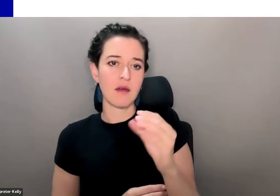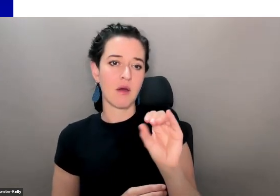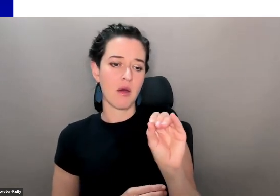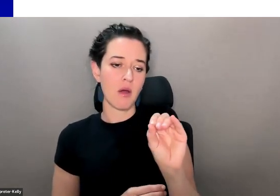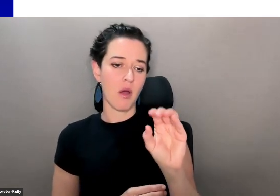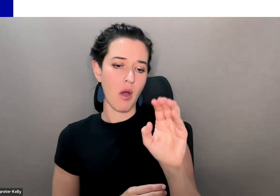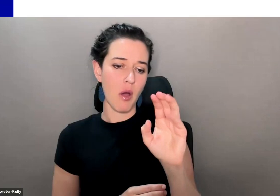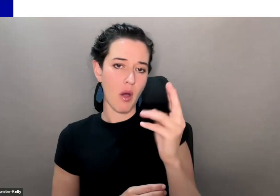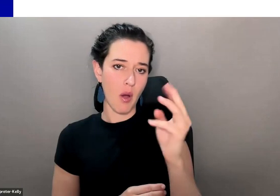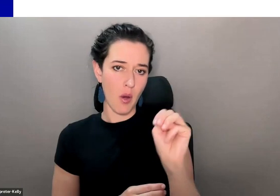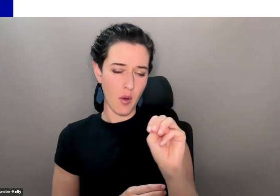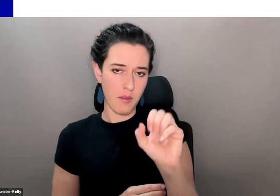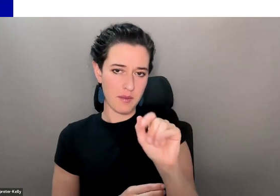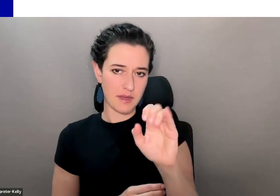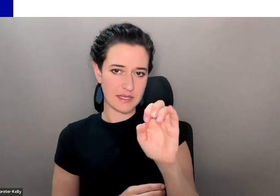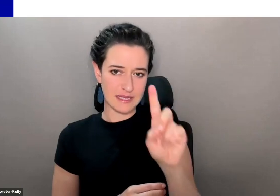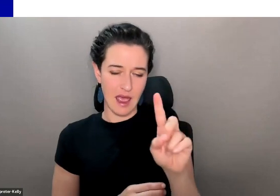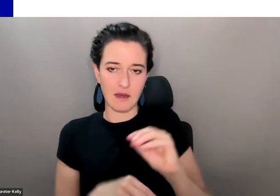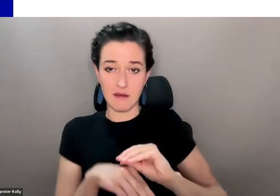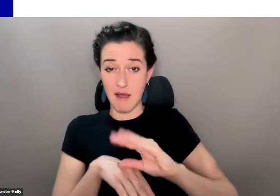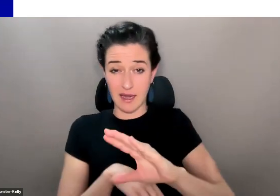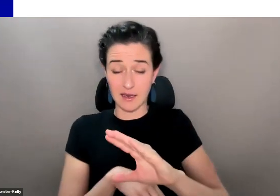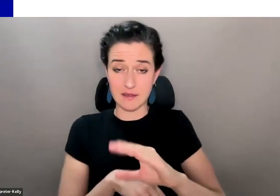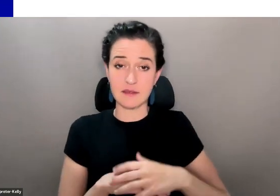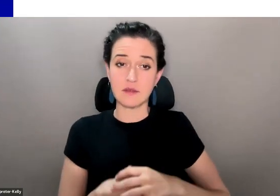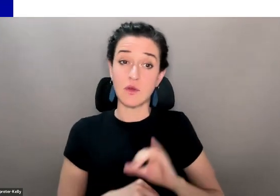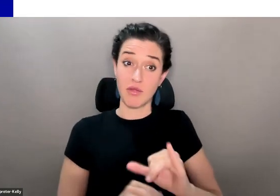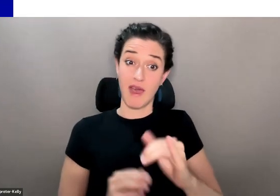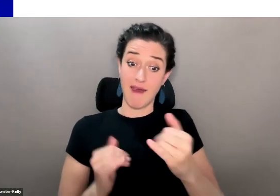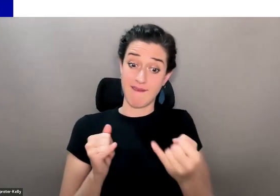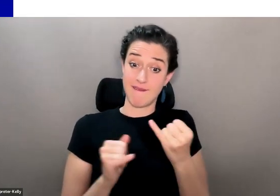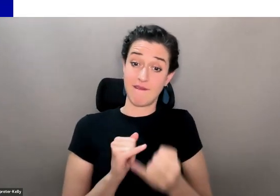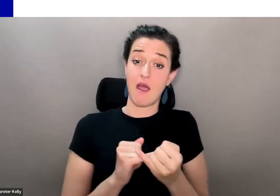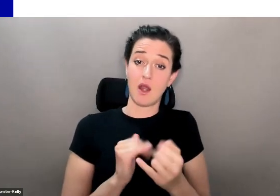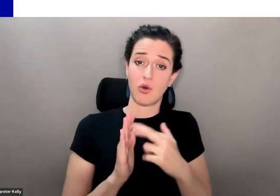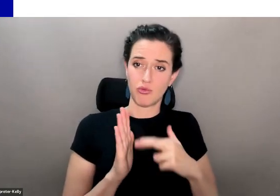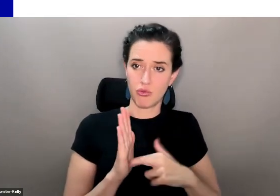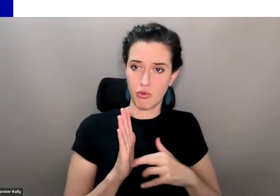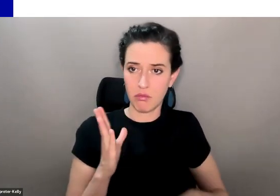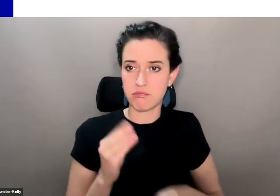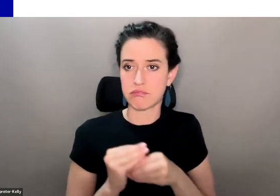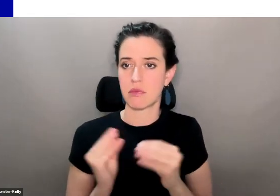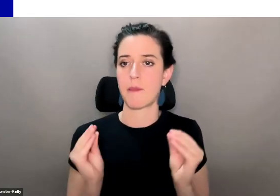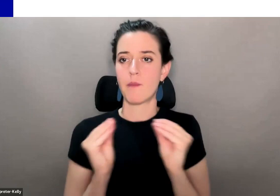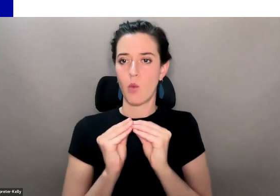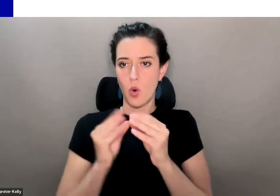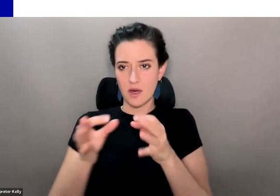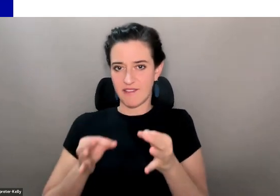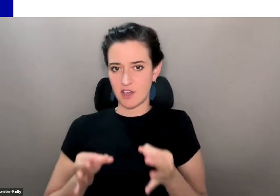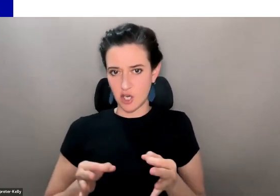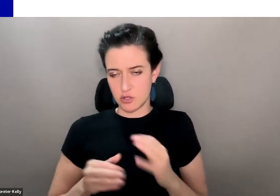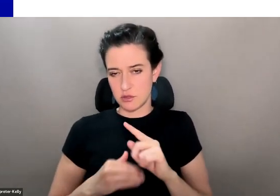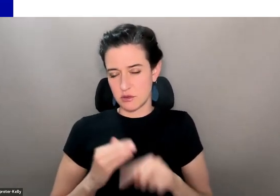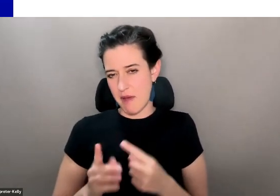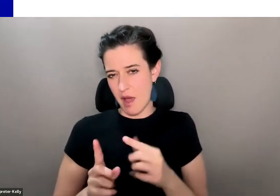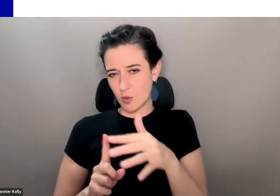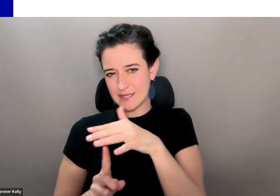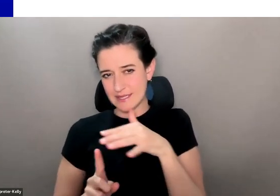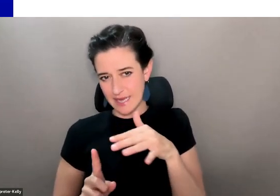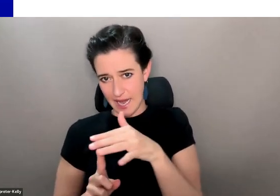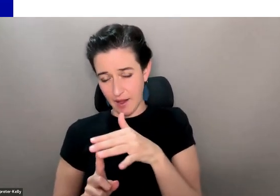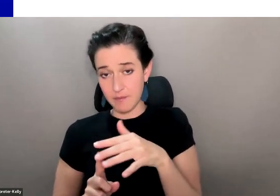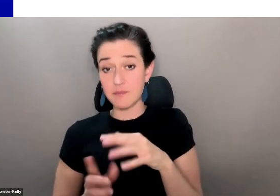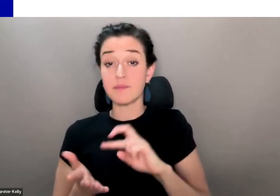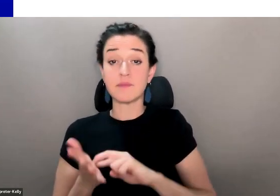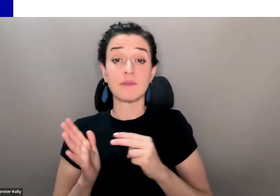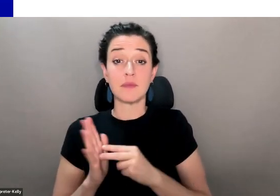So this final rule adds to that definition language that these settings provide opportunities to live, work, and receive